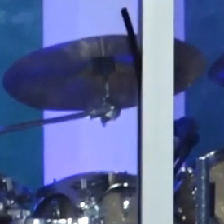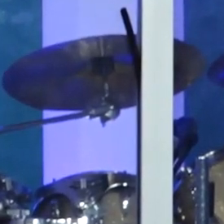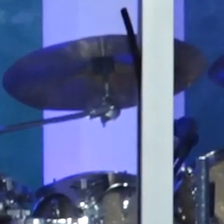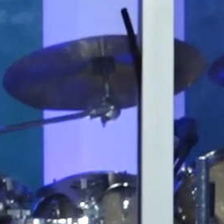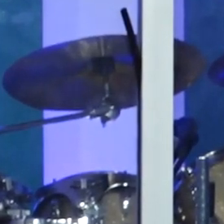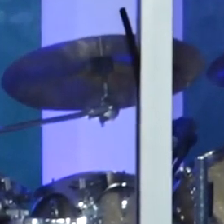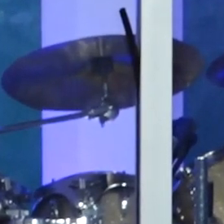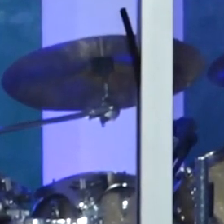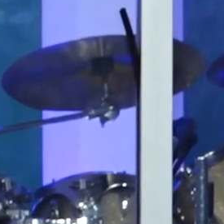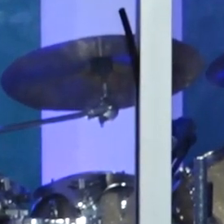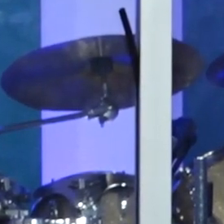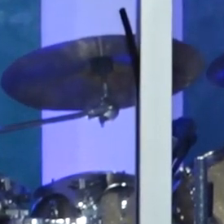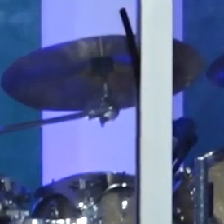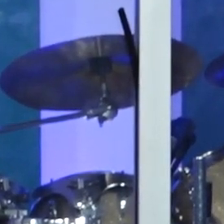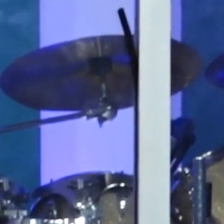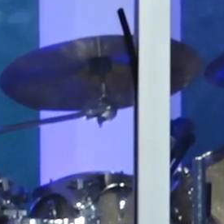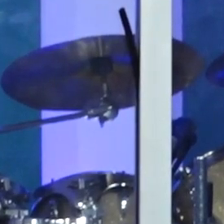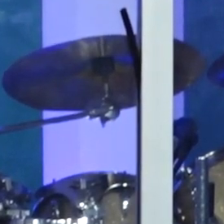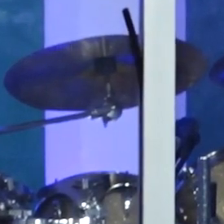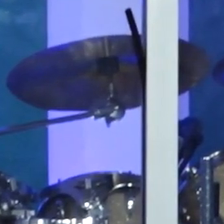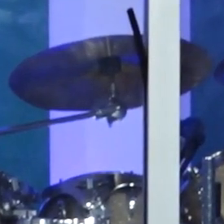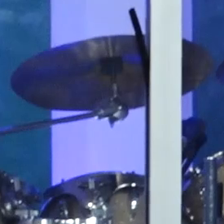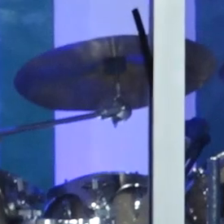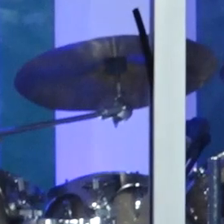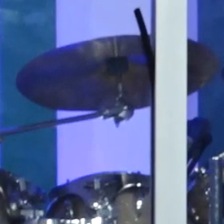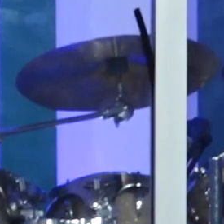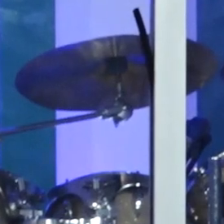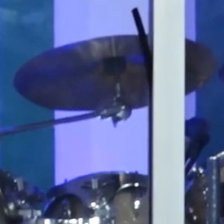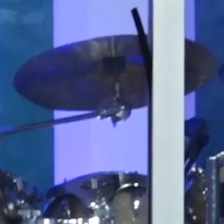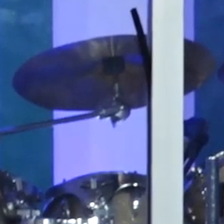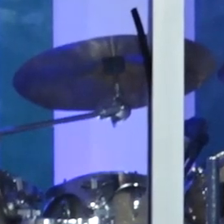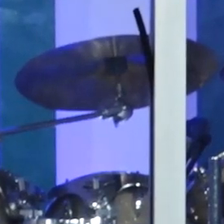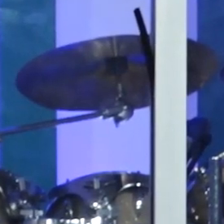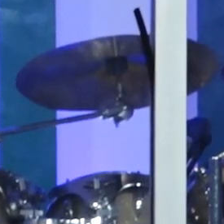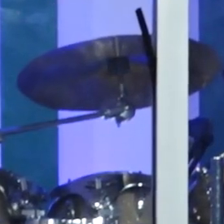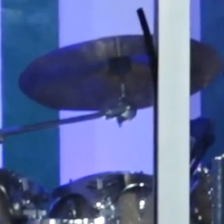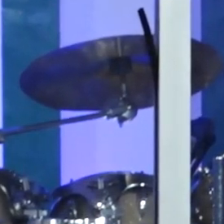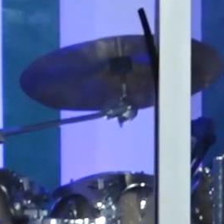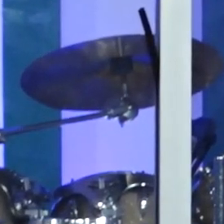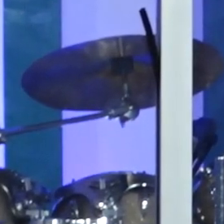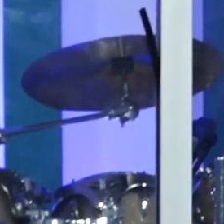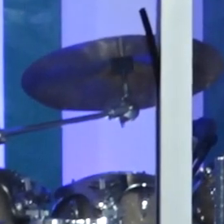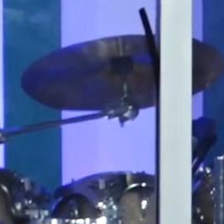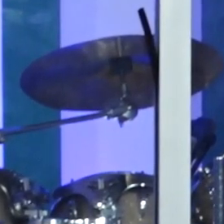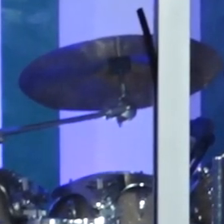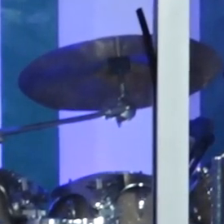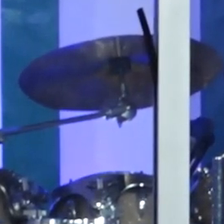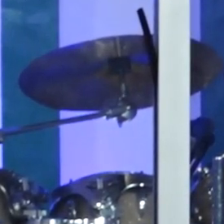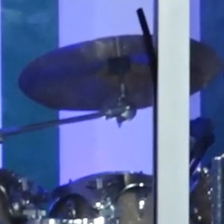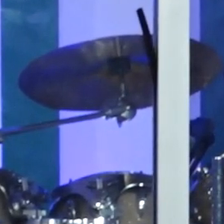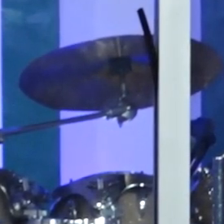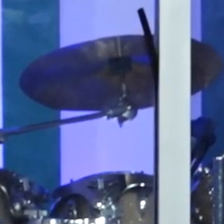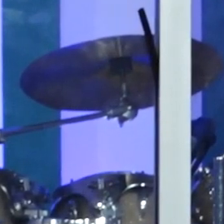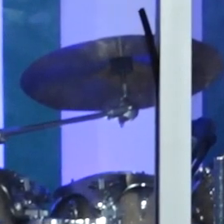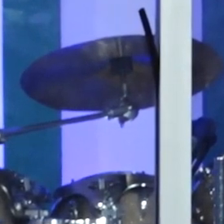of God, and he is an honorable man. All that he saith cometh surely to pass. Now let us go thither. Peradventure he